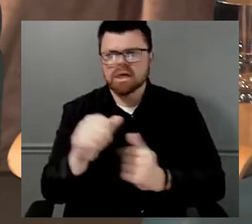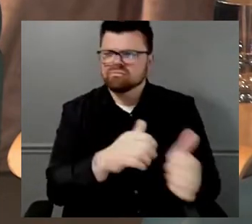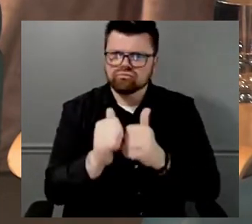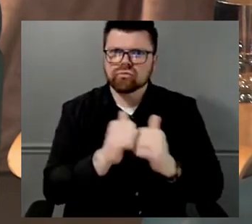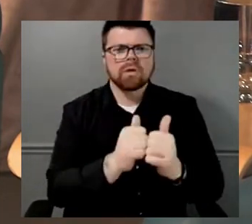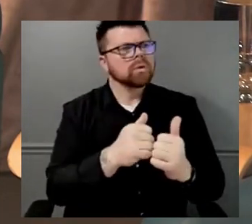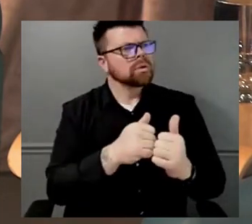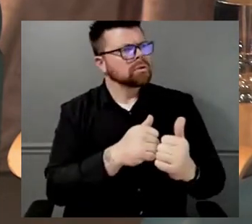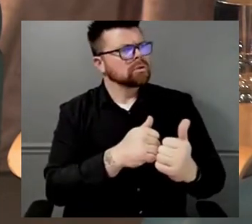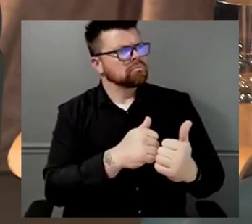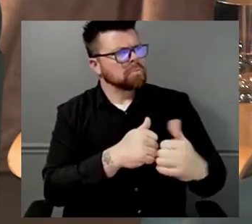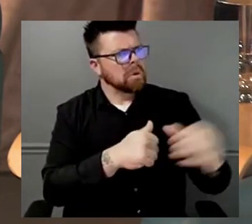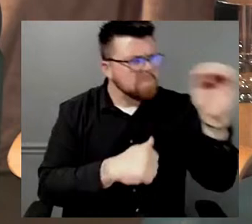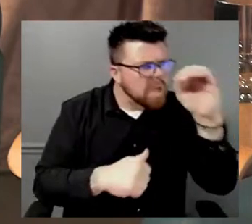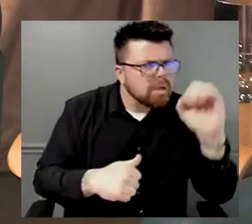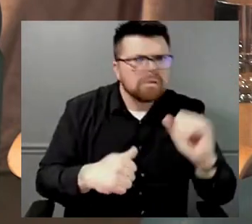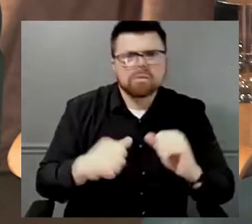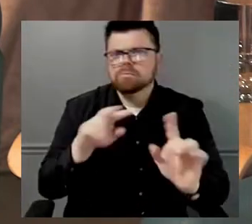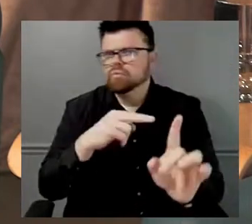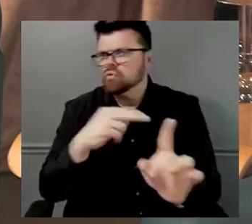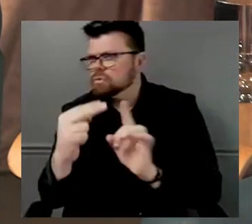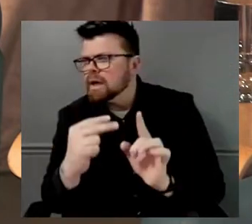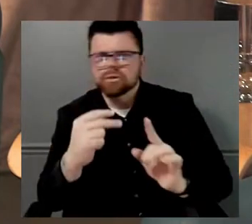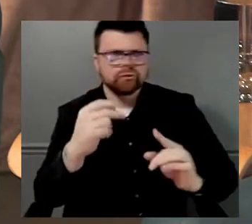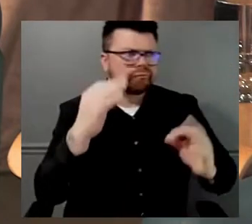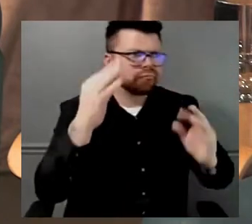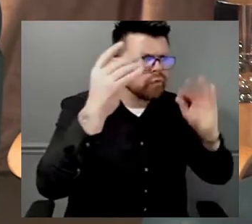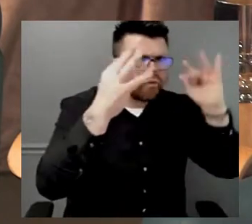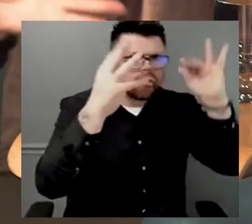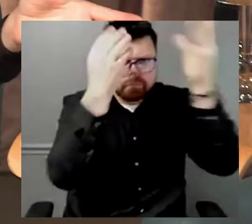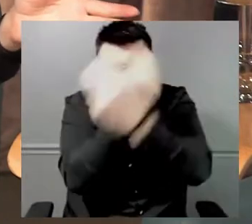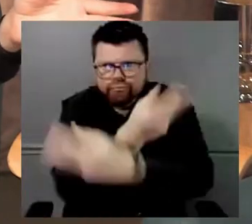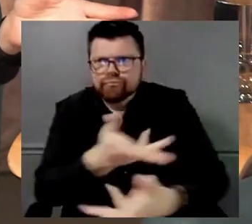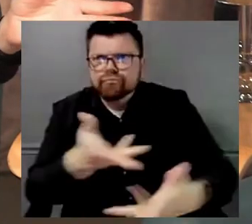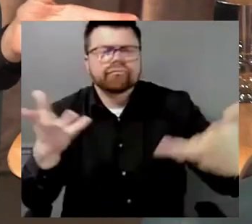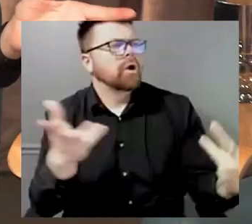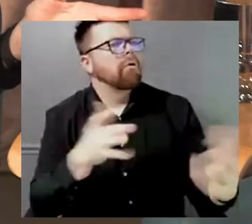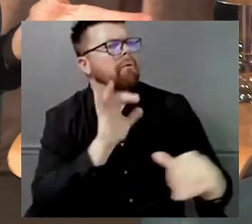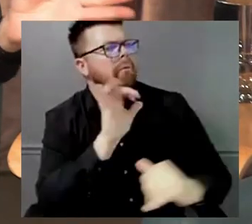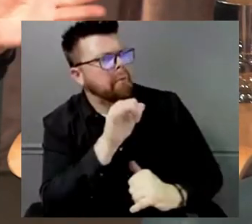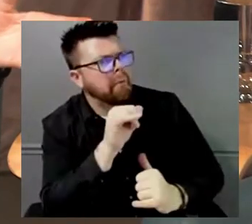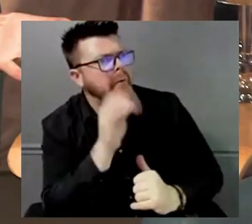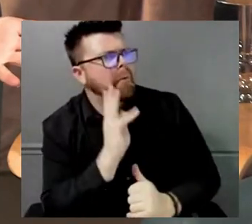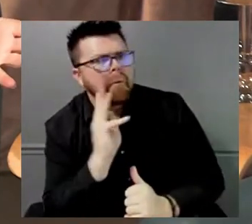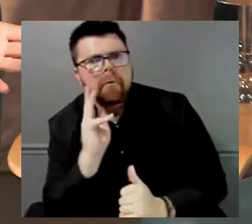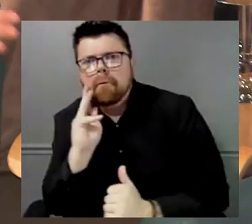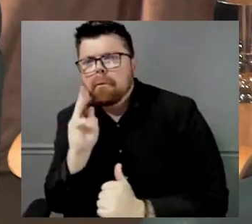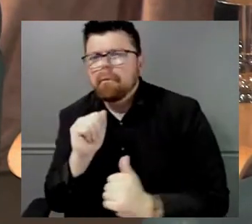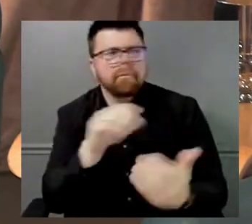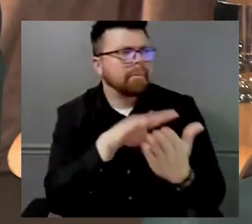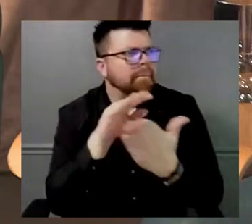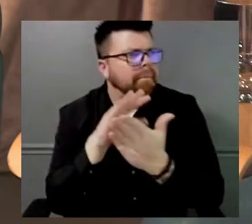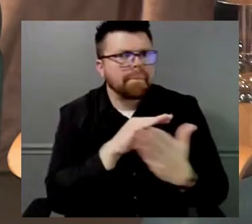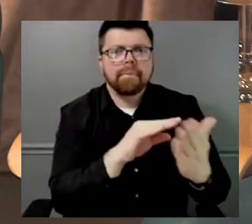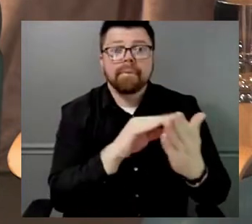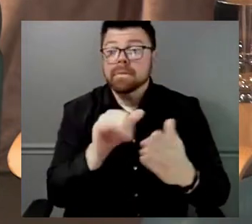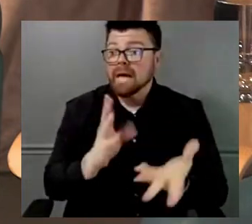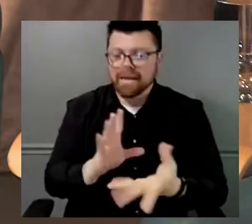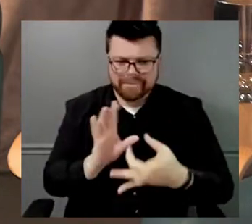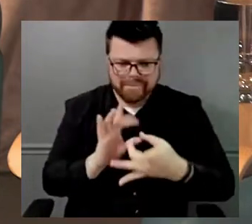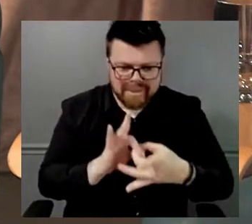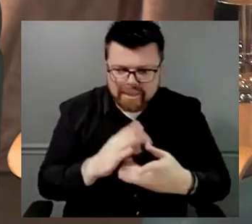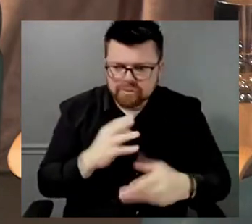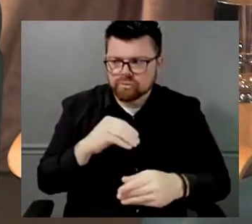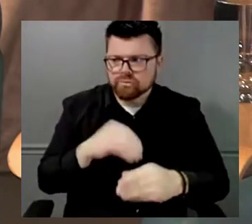thoughts. We're thinking about each other's thoughts. But that engagement, Amy, and you said it earlier, that place